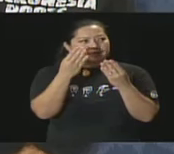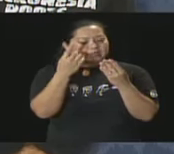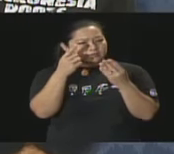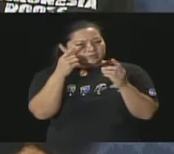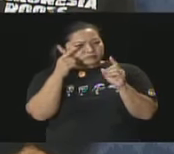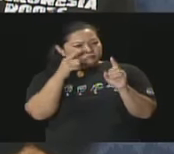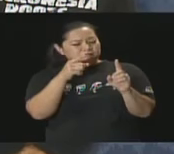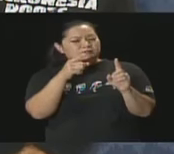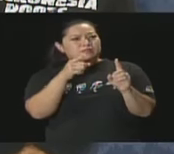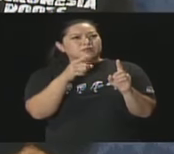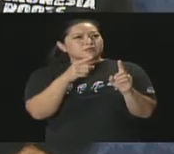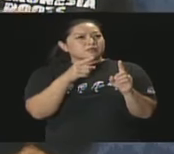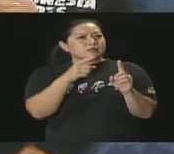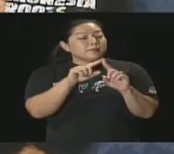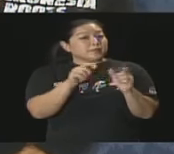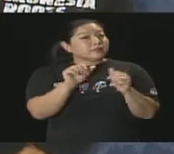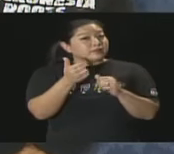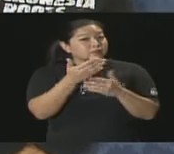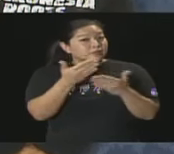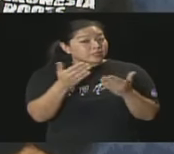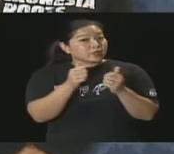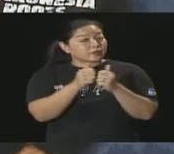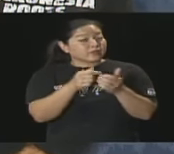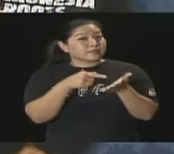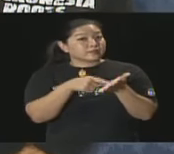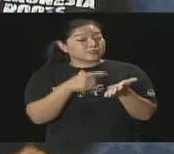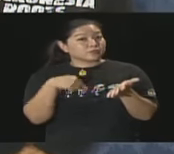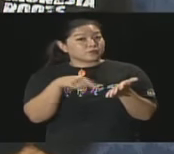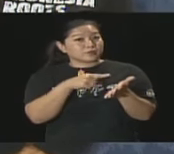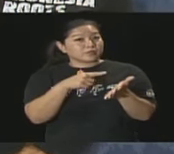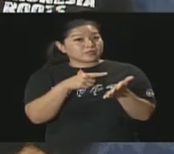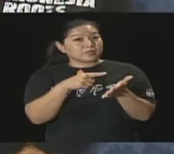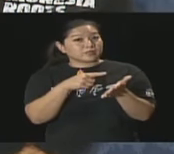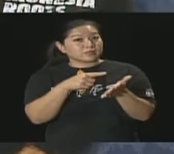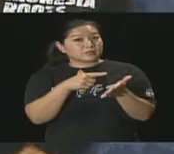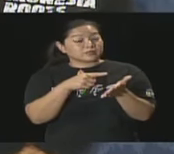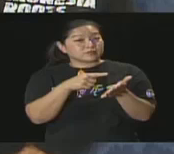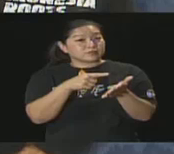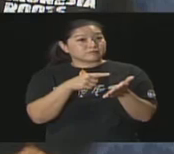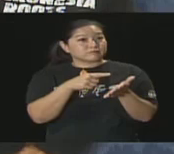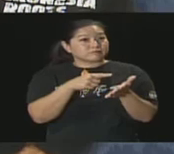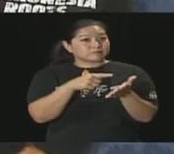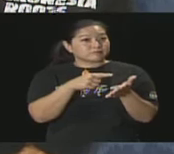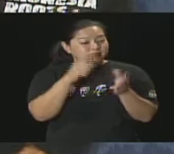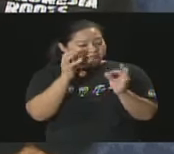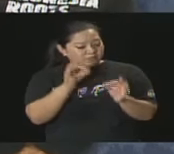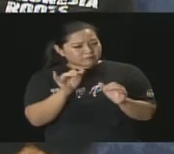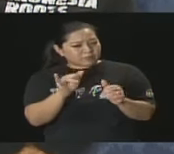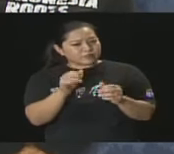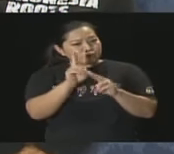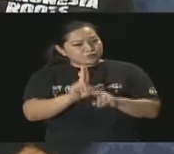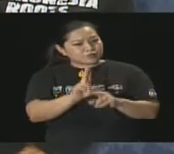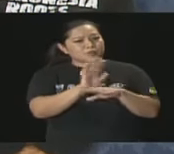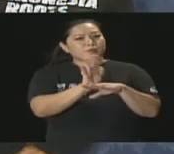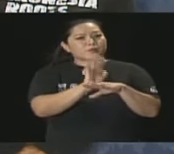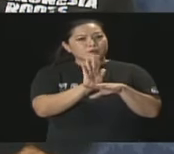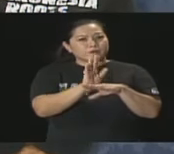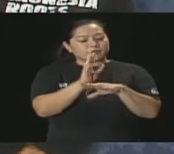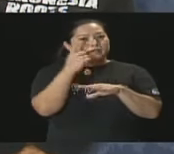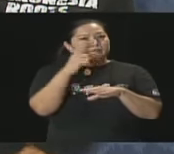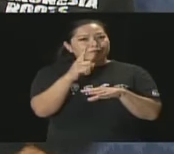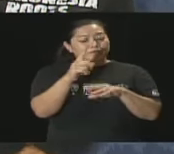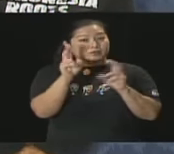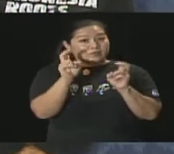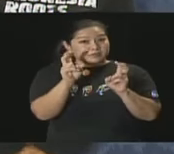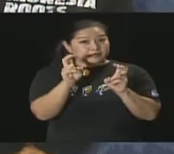perspective. But the other thing with this is that we're going to follow up the movie with an actual conversation with Helena via